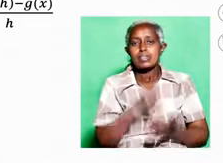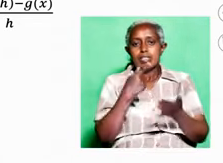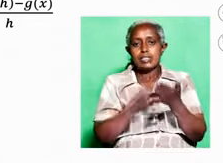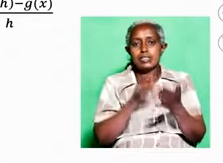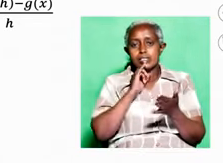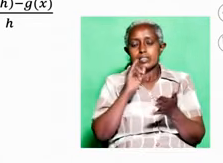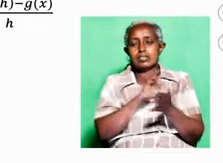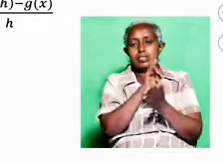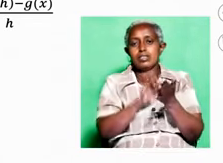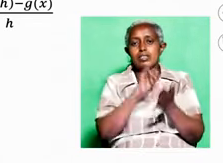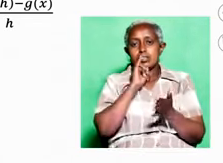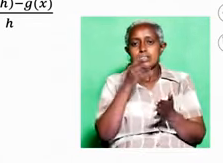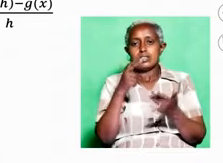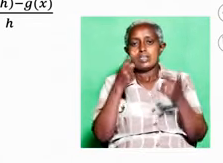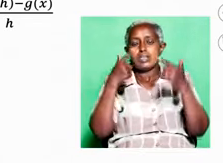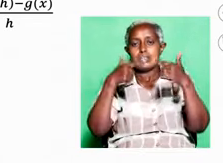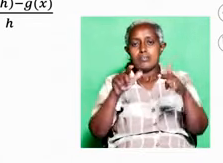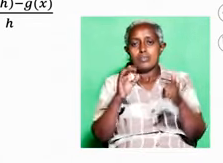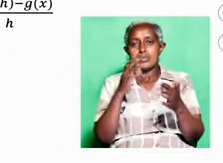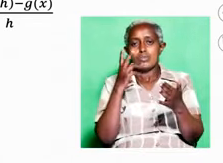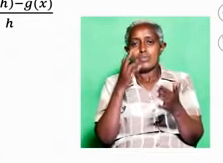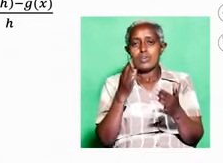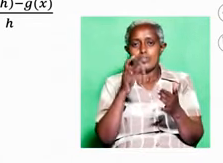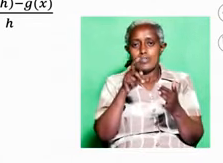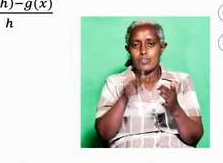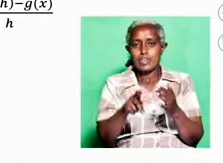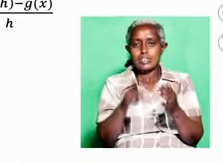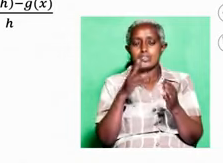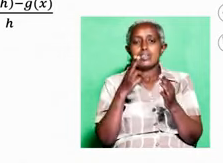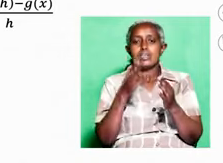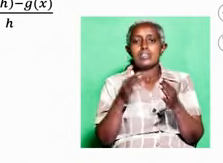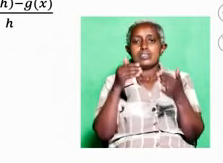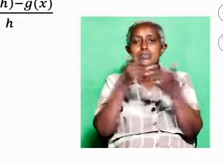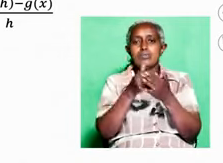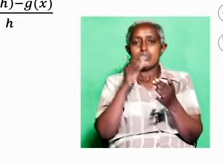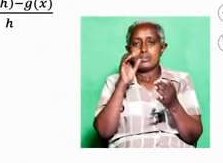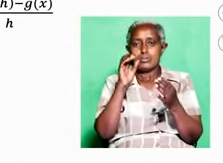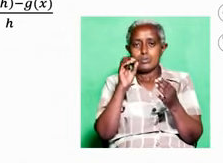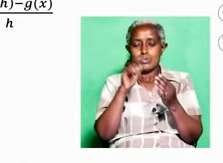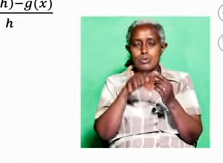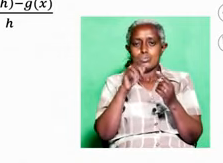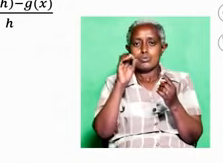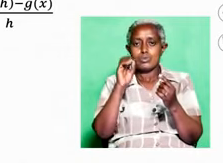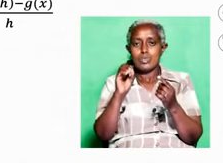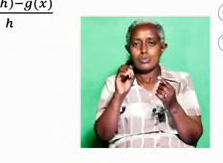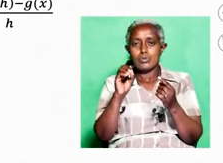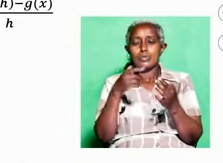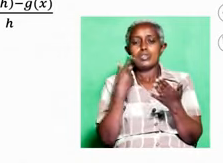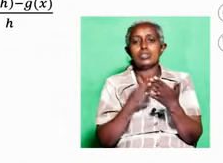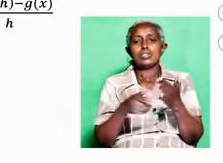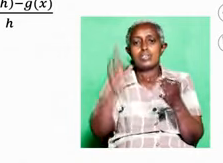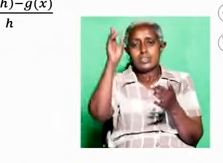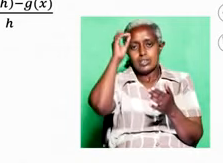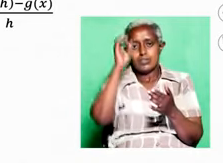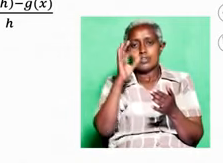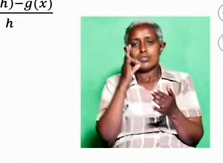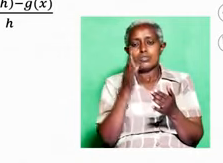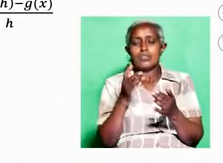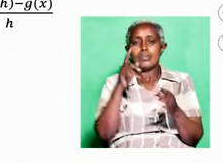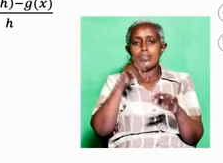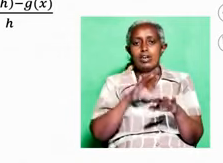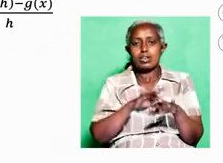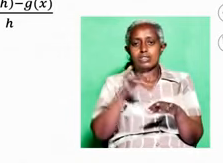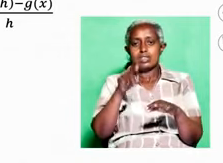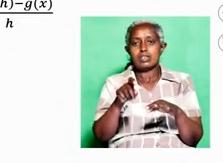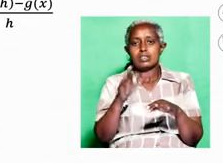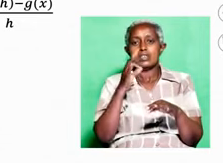this is the limit of f of x plus h minus f of x, where h goes to 0, is the derivative of f at x.